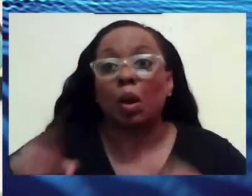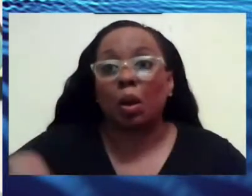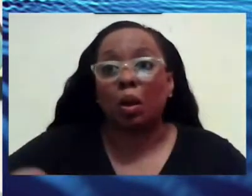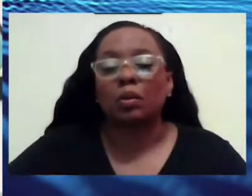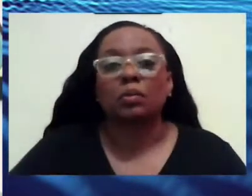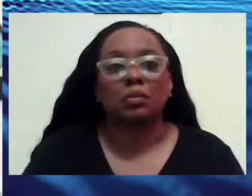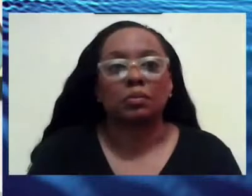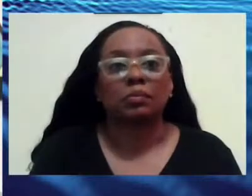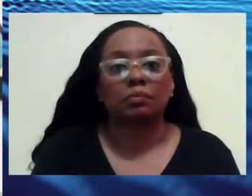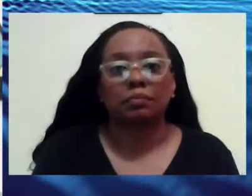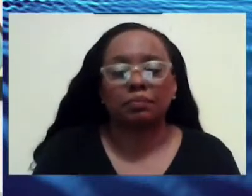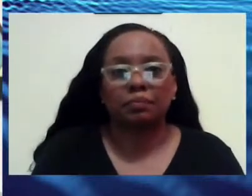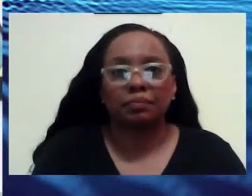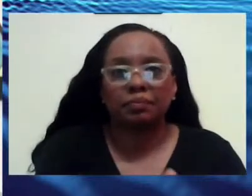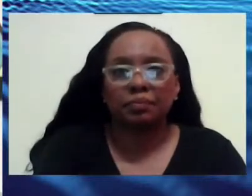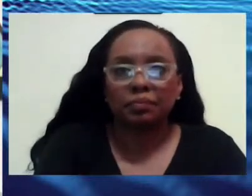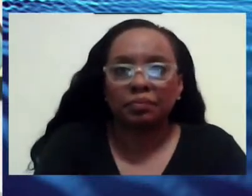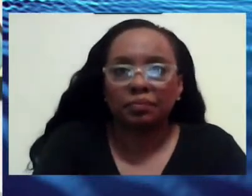that we need to do it.